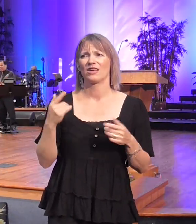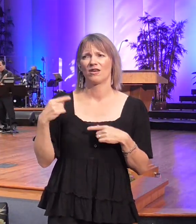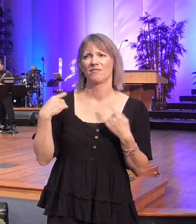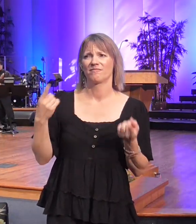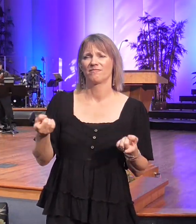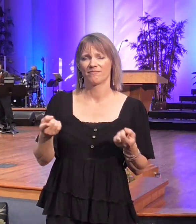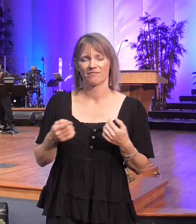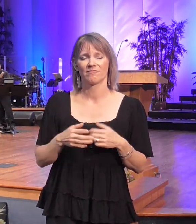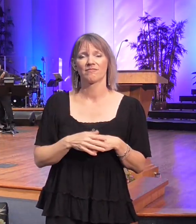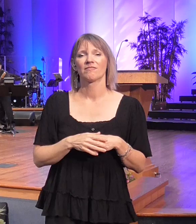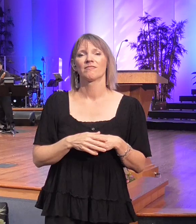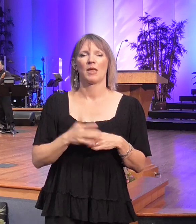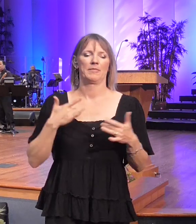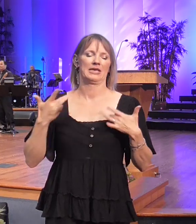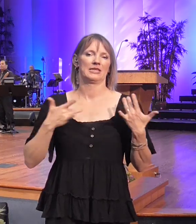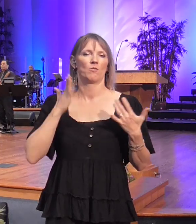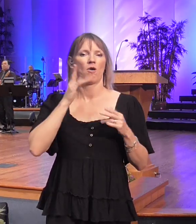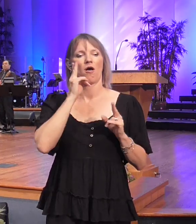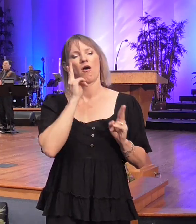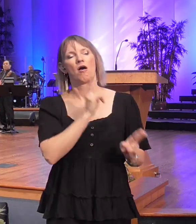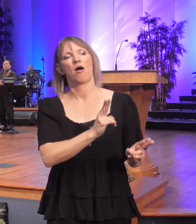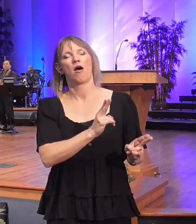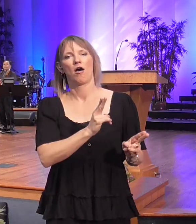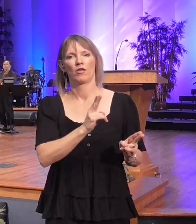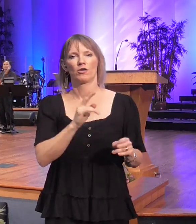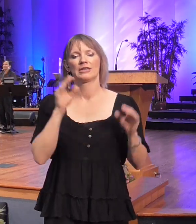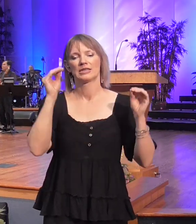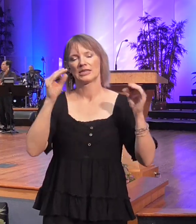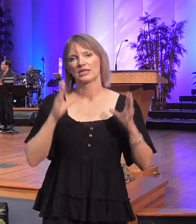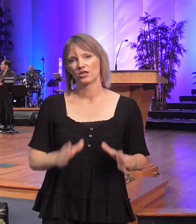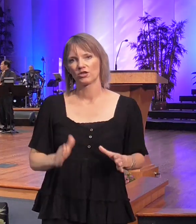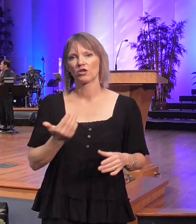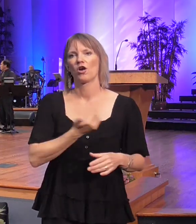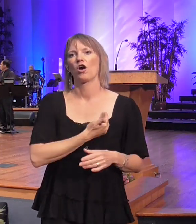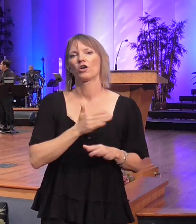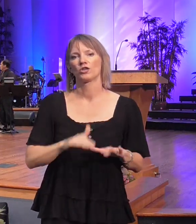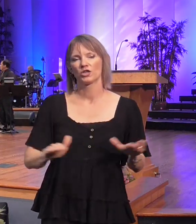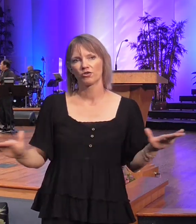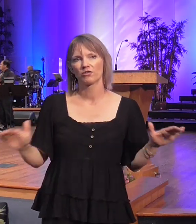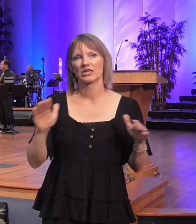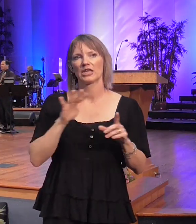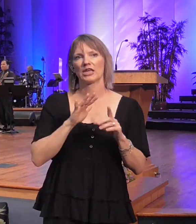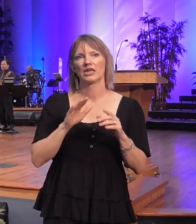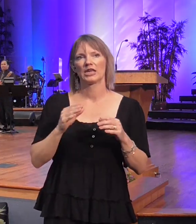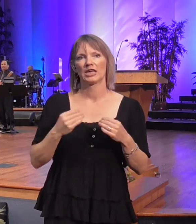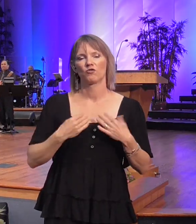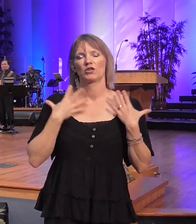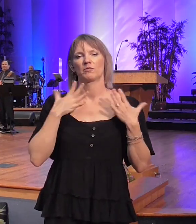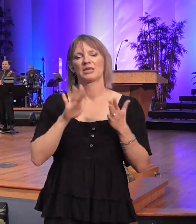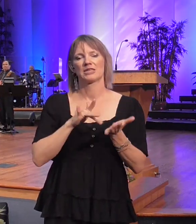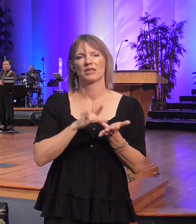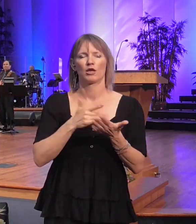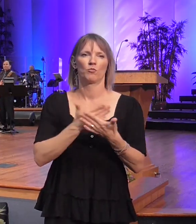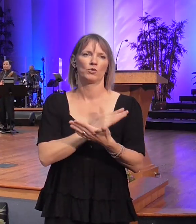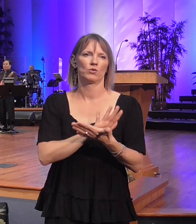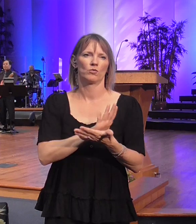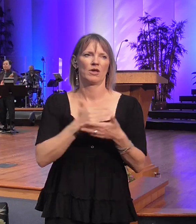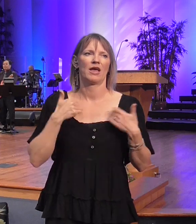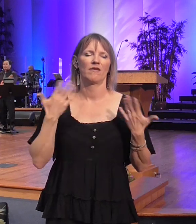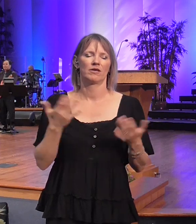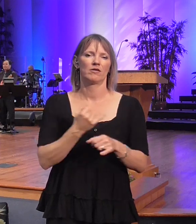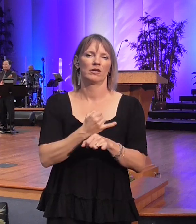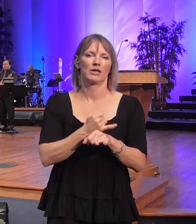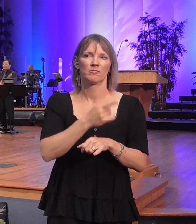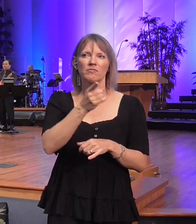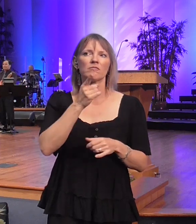it. We're going to honor the teachers of our Children's Enrichment Center, the preschool that we have here on campus. We don't normally